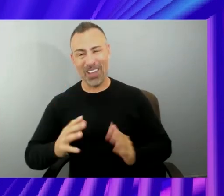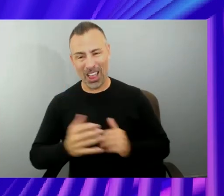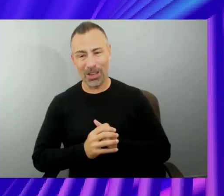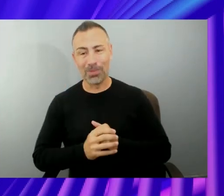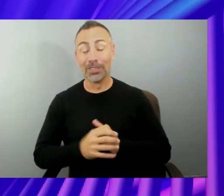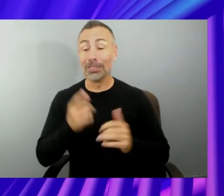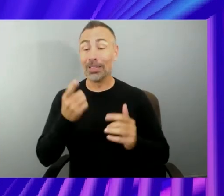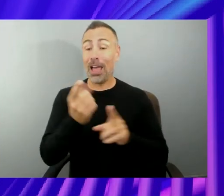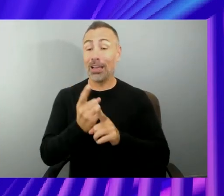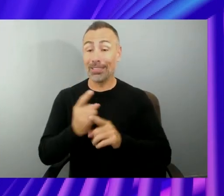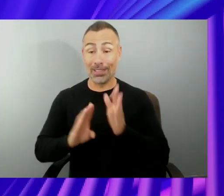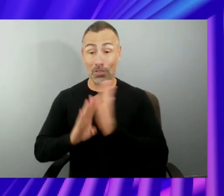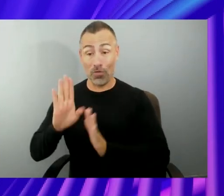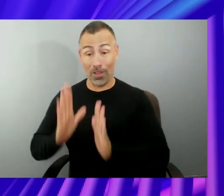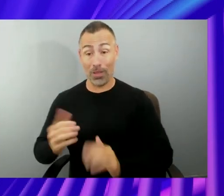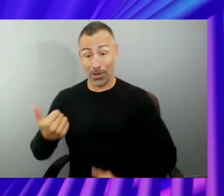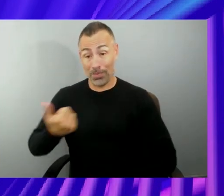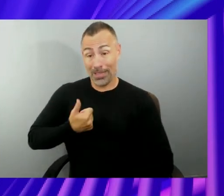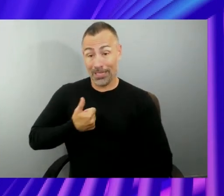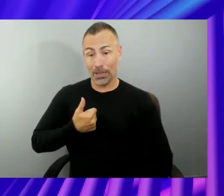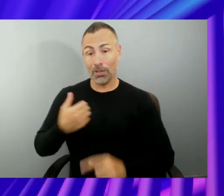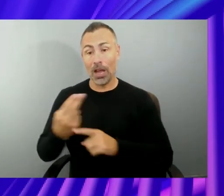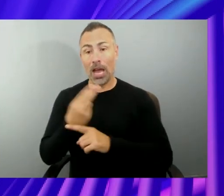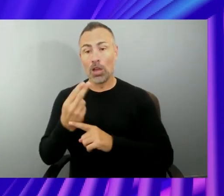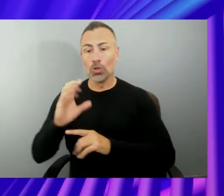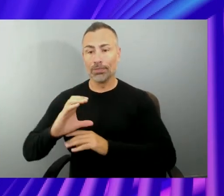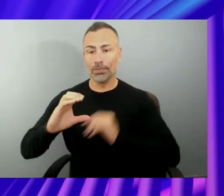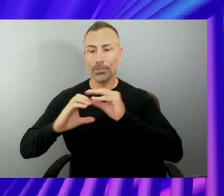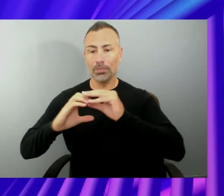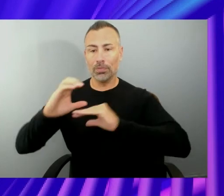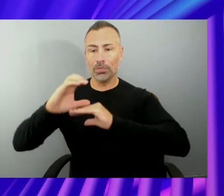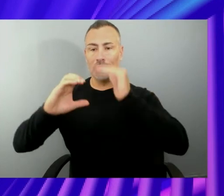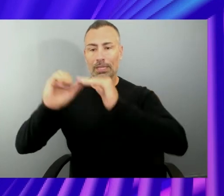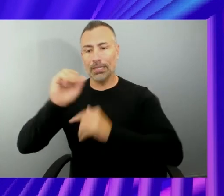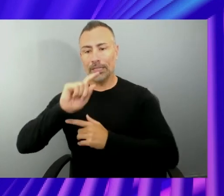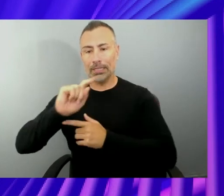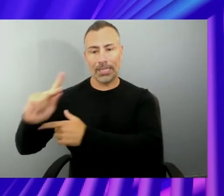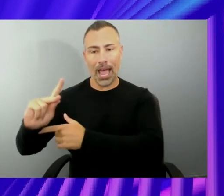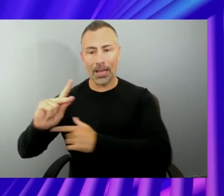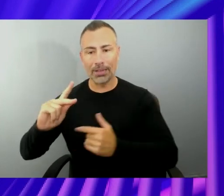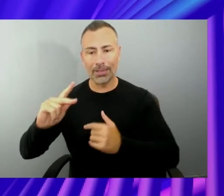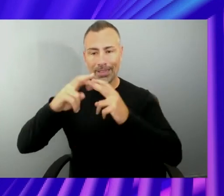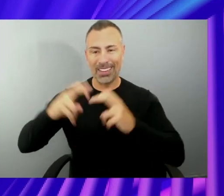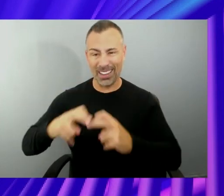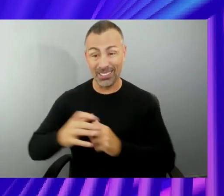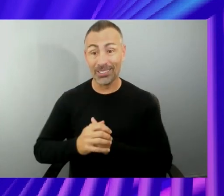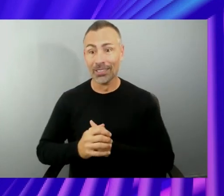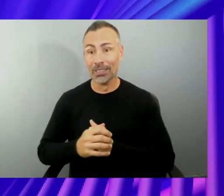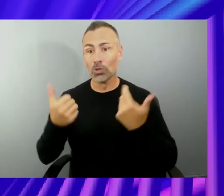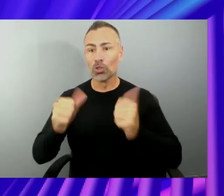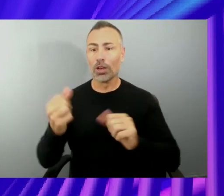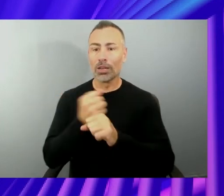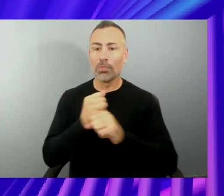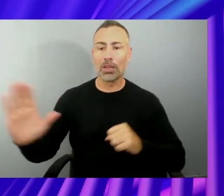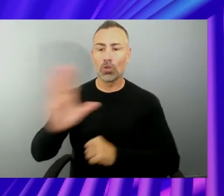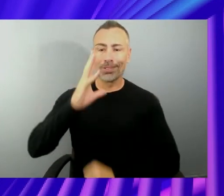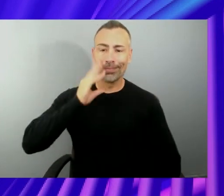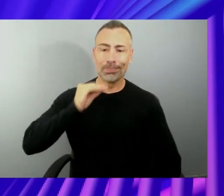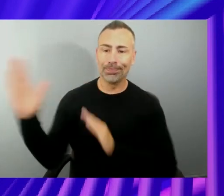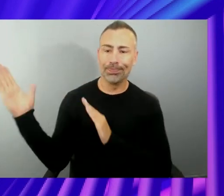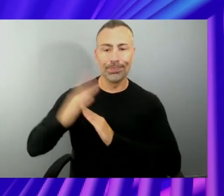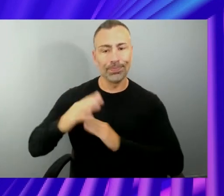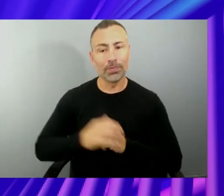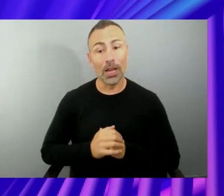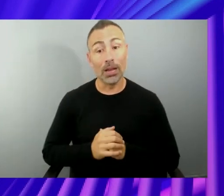myself, I use stack analysis in my life, that we're trying to provide the best experience for a developer and making sure that you can write secure